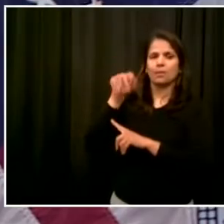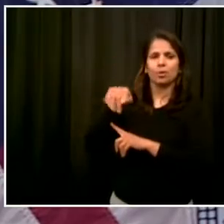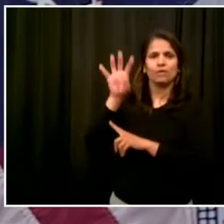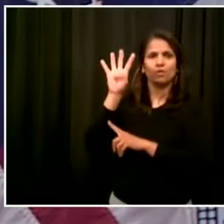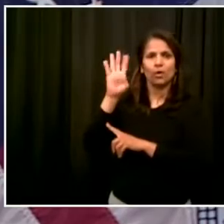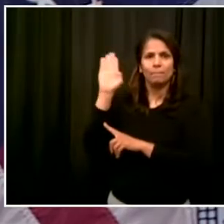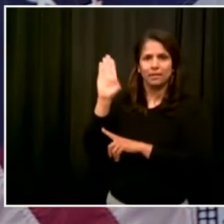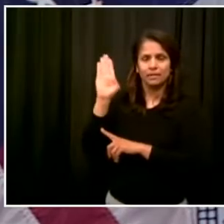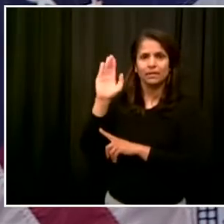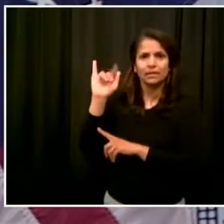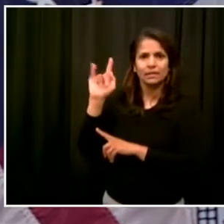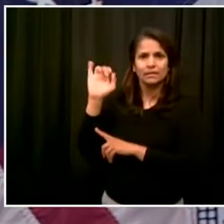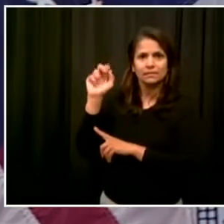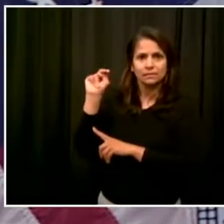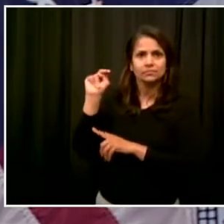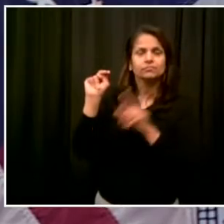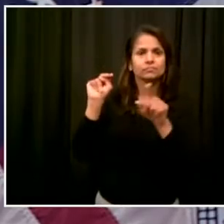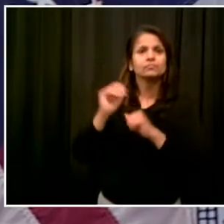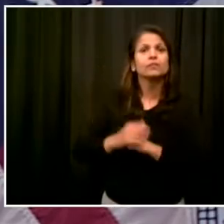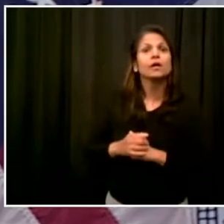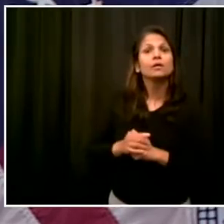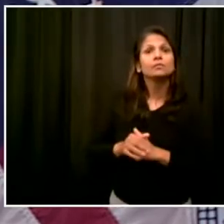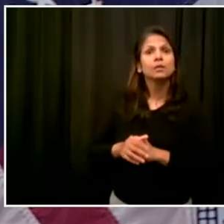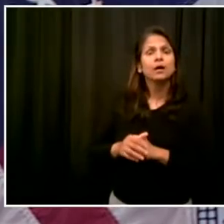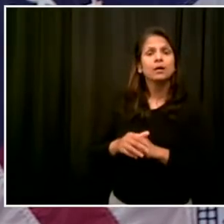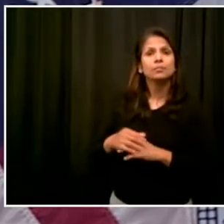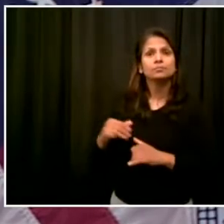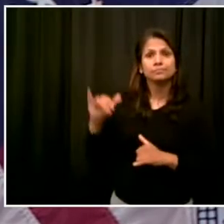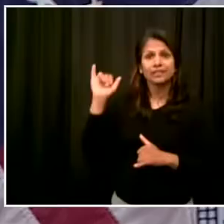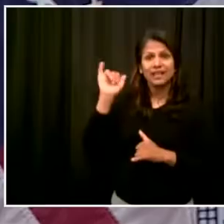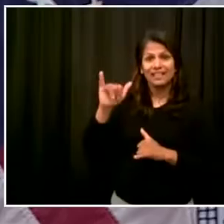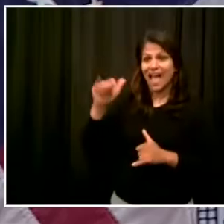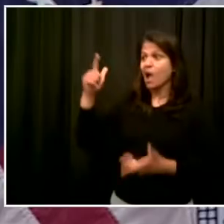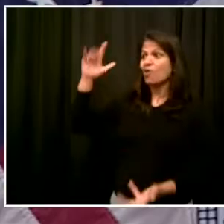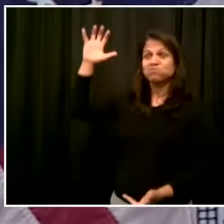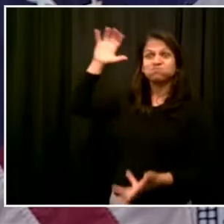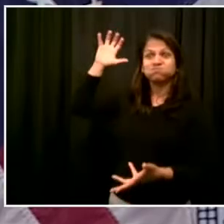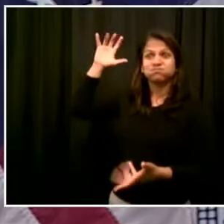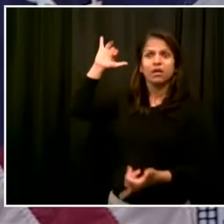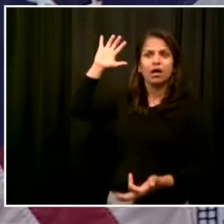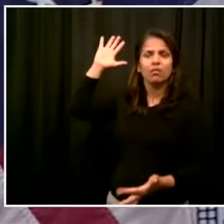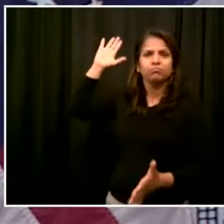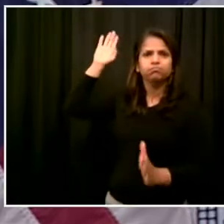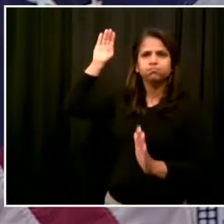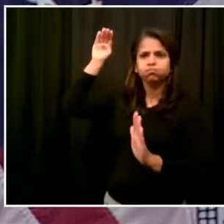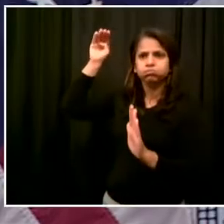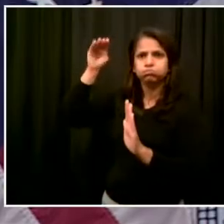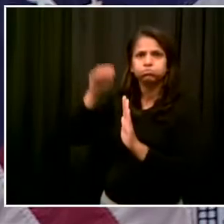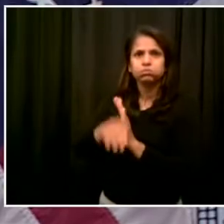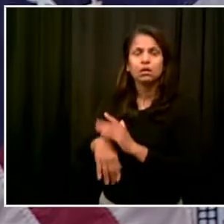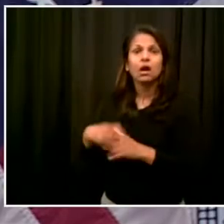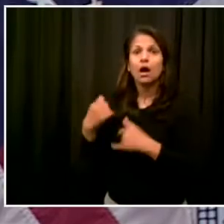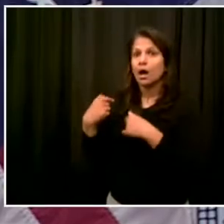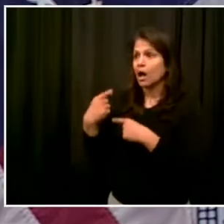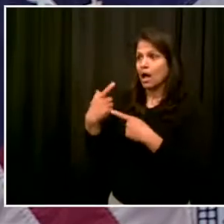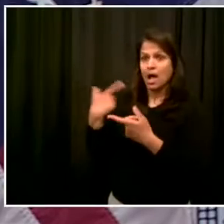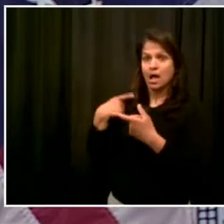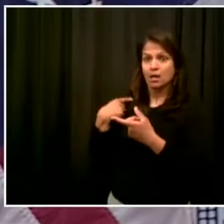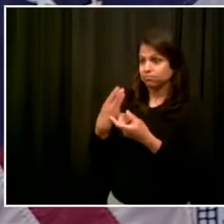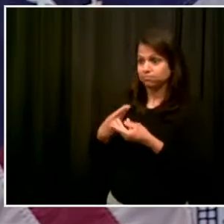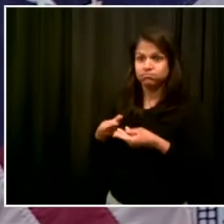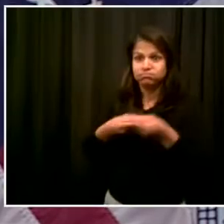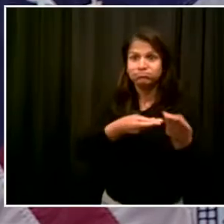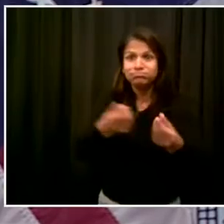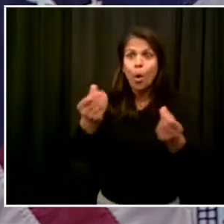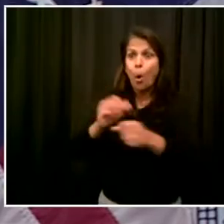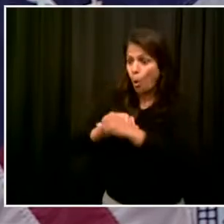really important to level with all of you. This is just the beginning of what will be a prolonged challenge in terms of